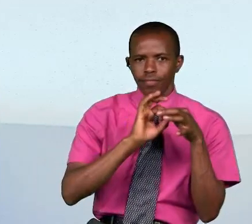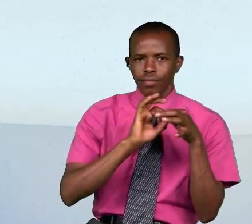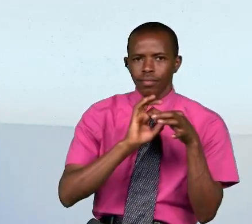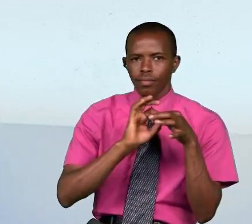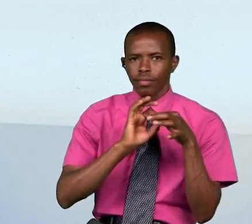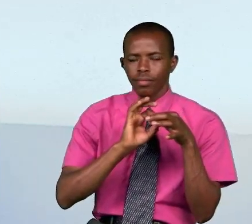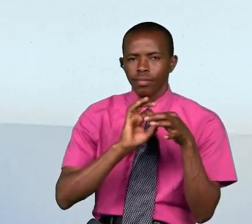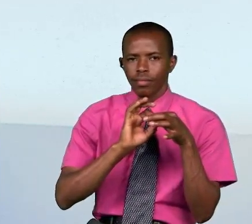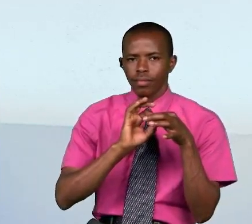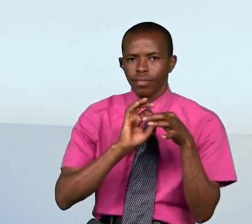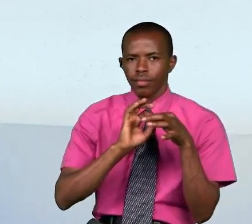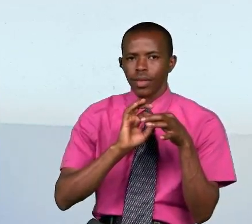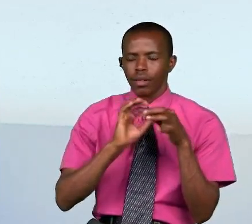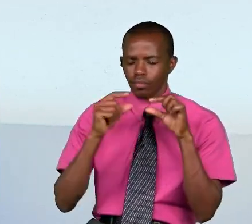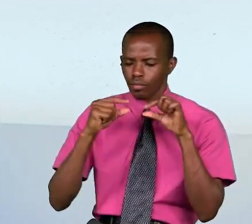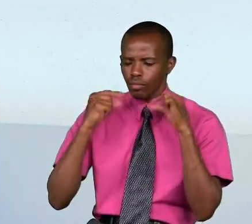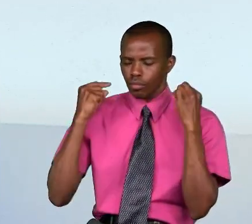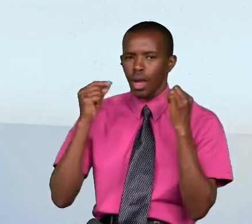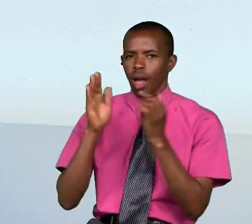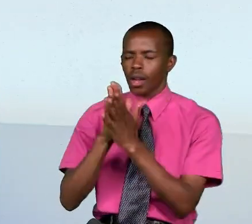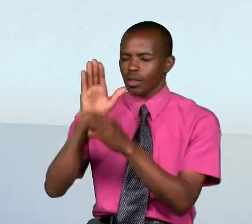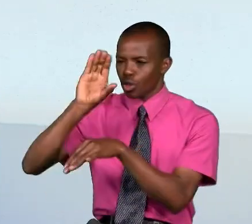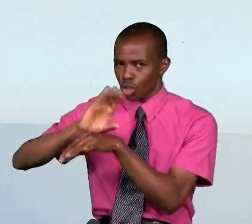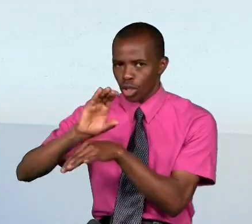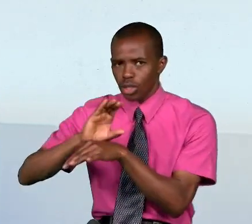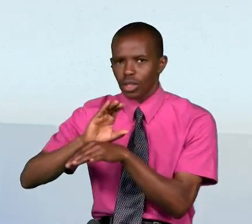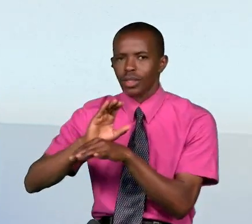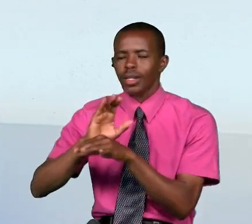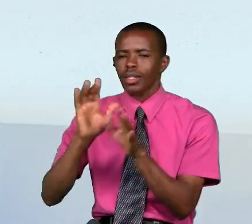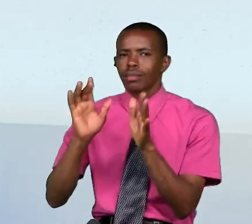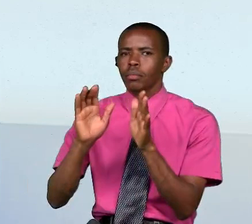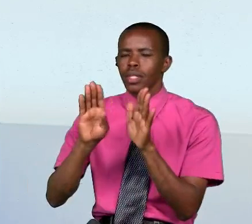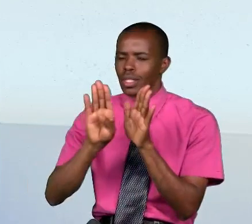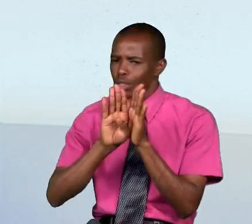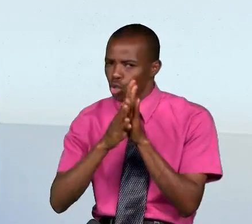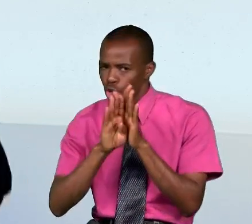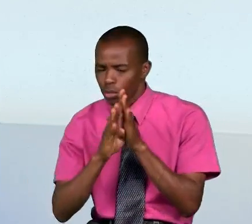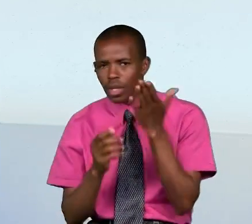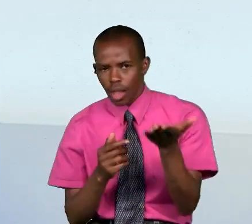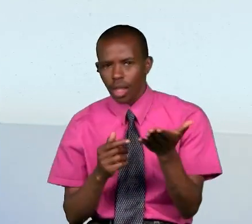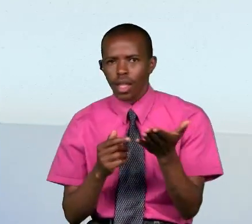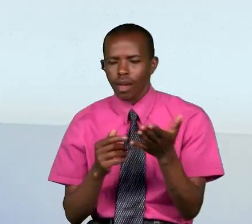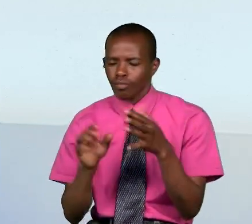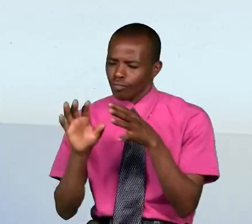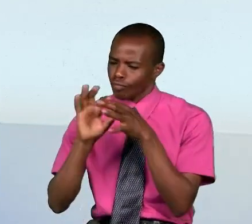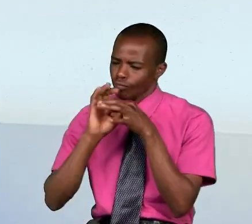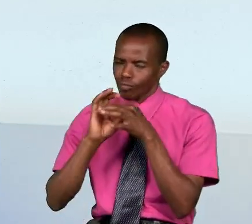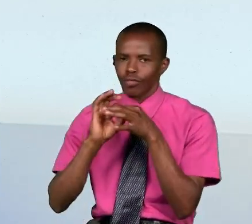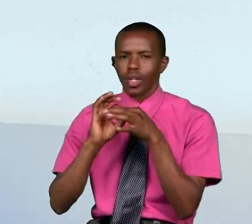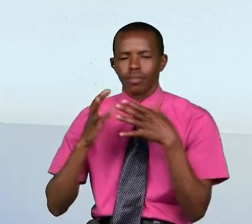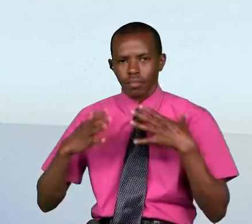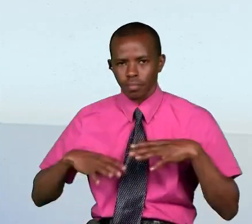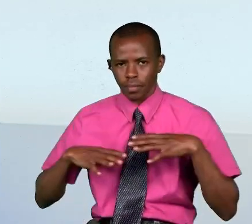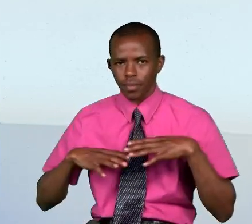We, as clergy and as the Church, even the Scriptures, exist to bring people together. And